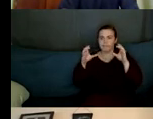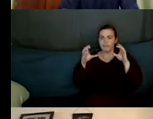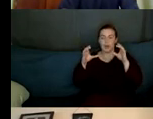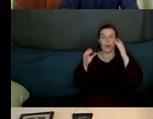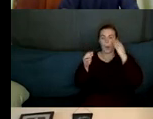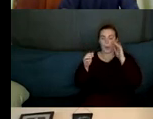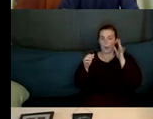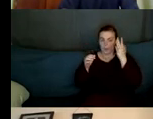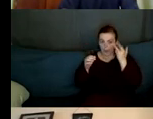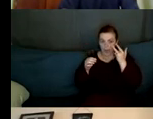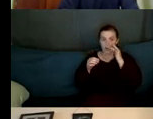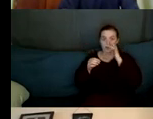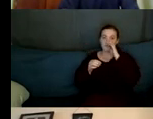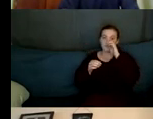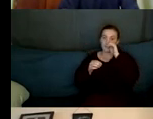times